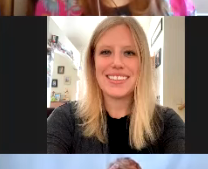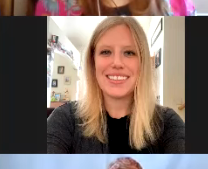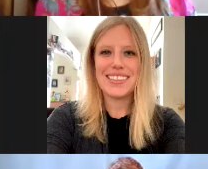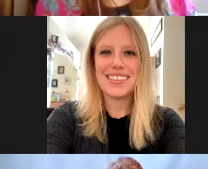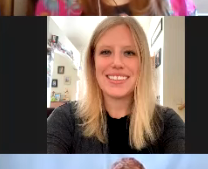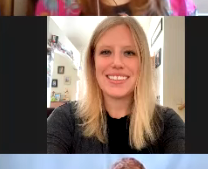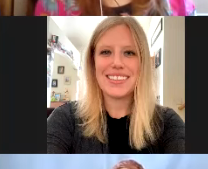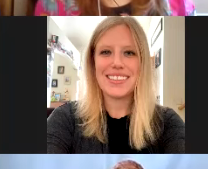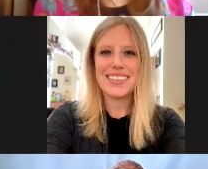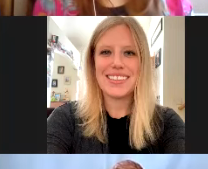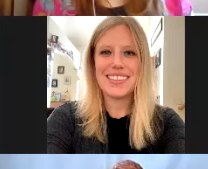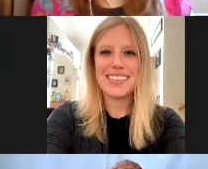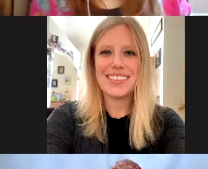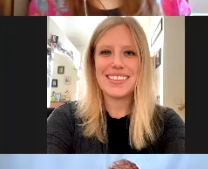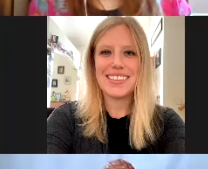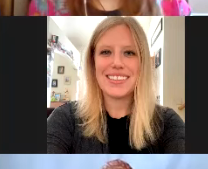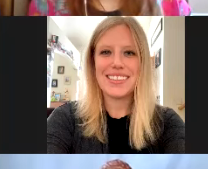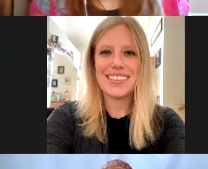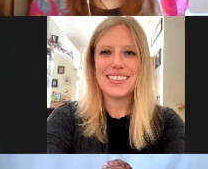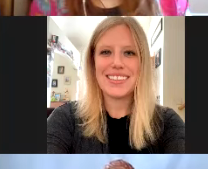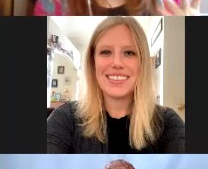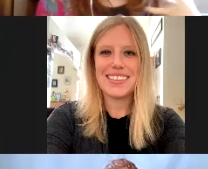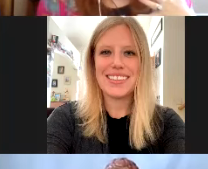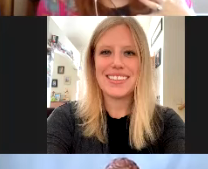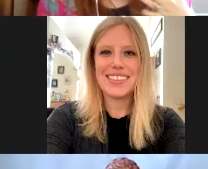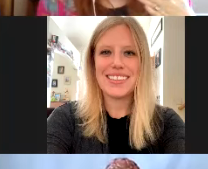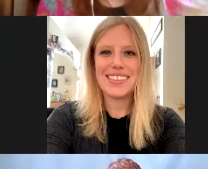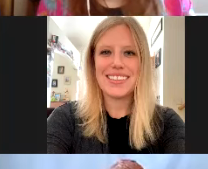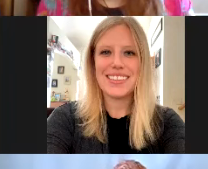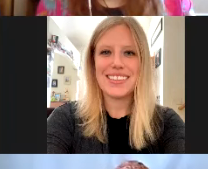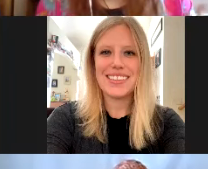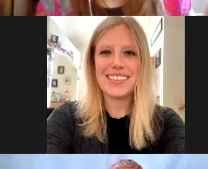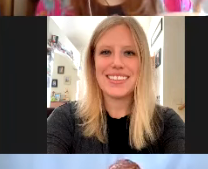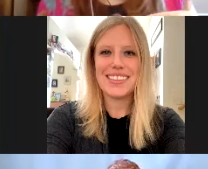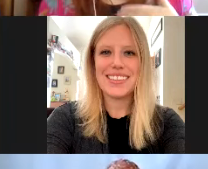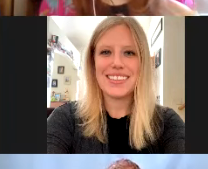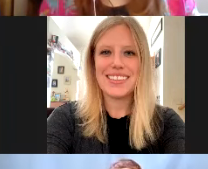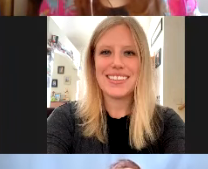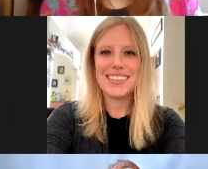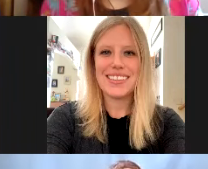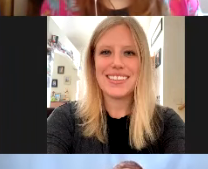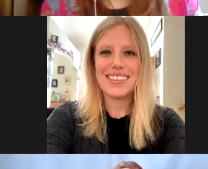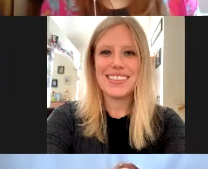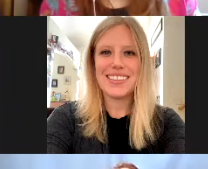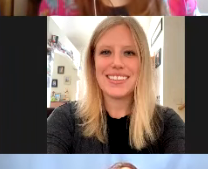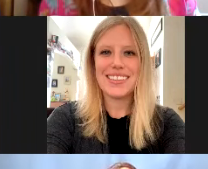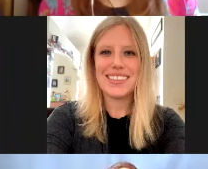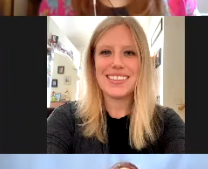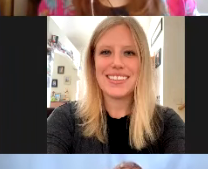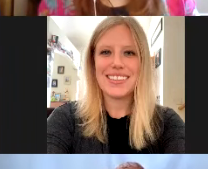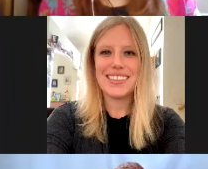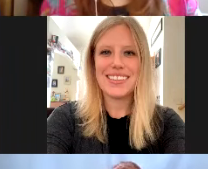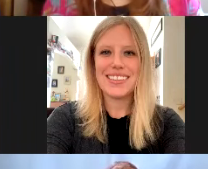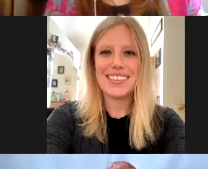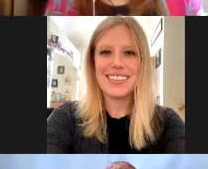victim survivor or supporting one as a friend, we spend our energy, we expend all of our time and energy